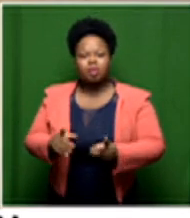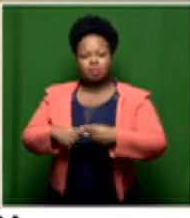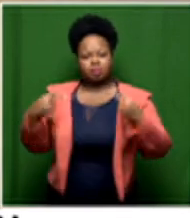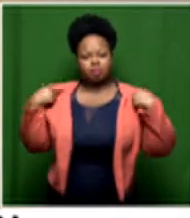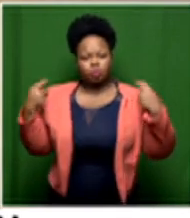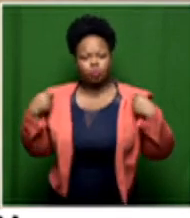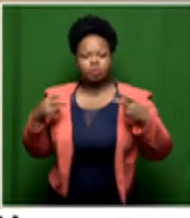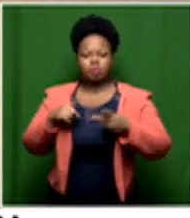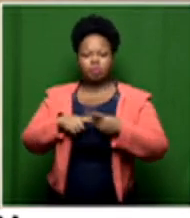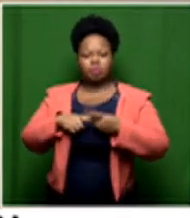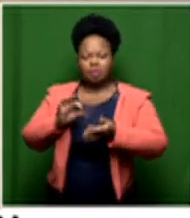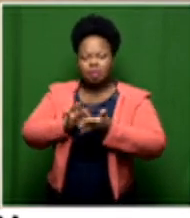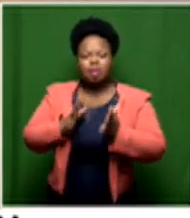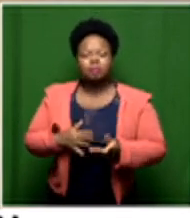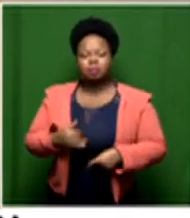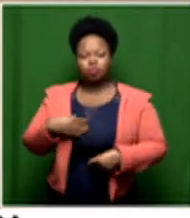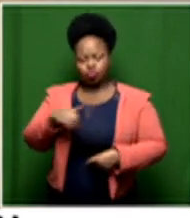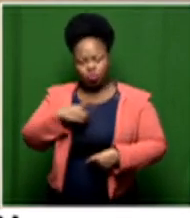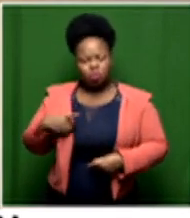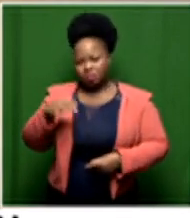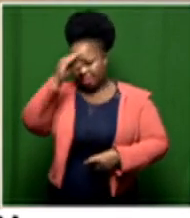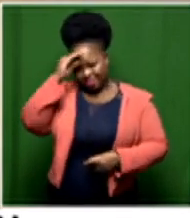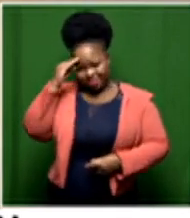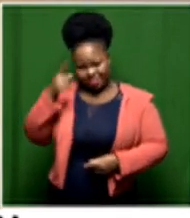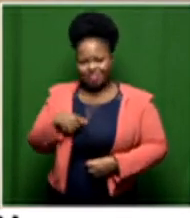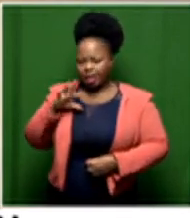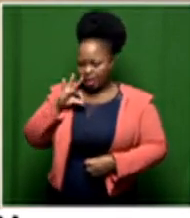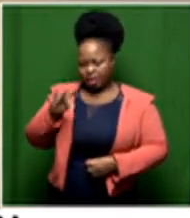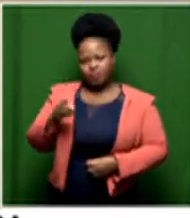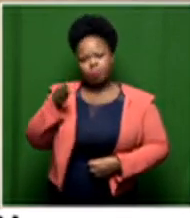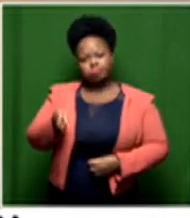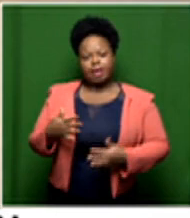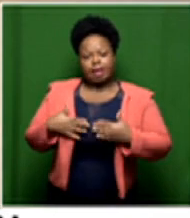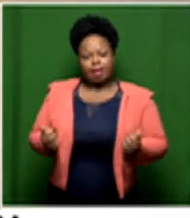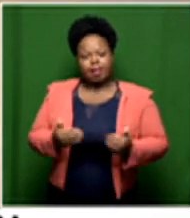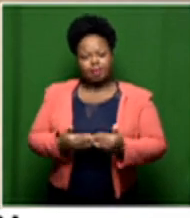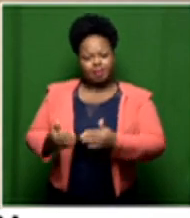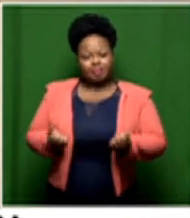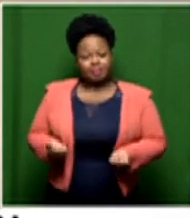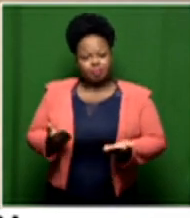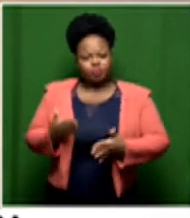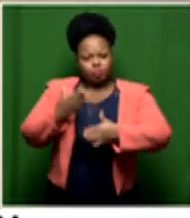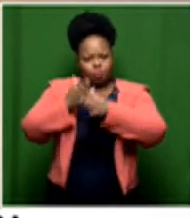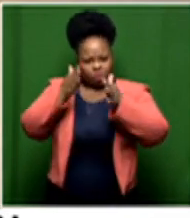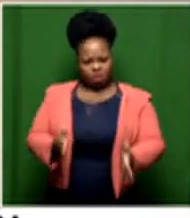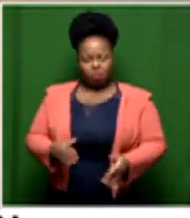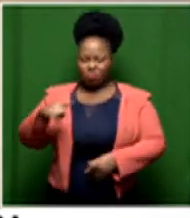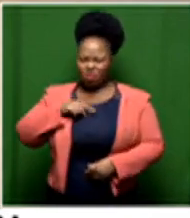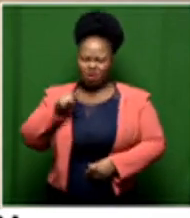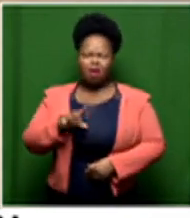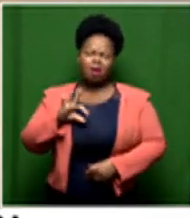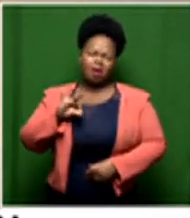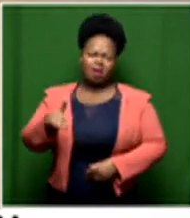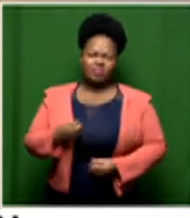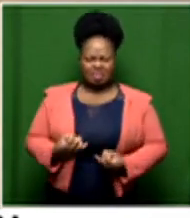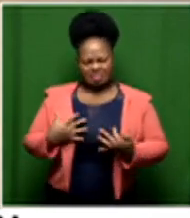it's as treating doctors and nurses. On a daily basis, those people are being exposed to this virus,